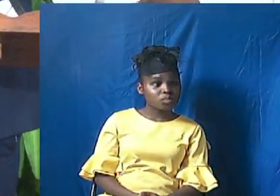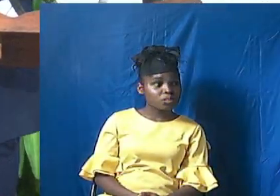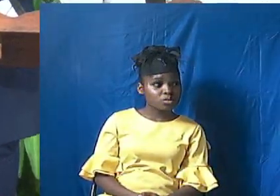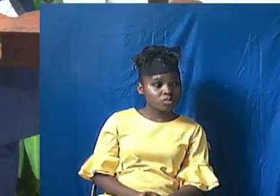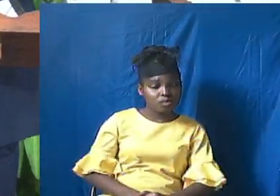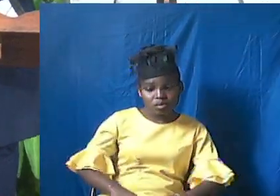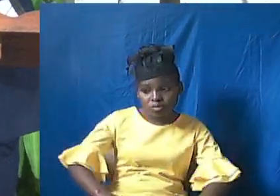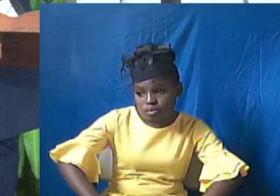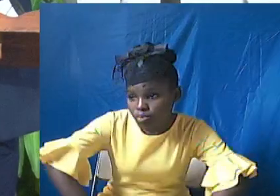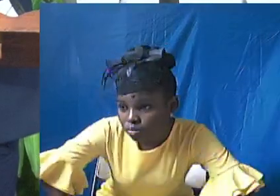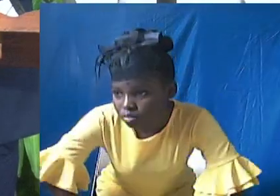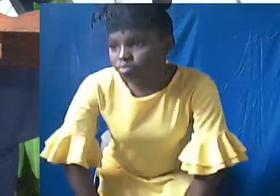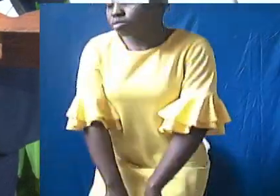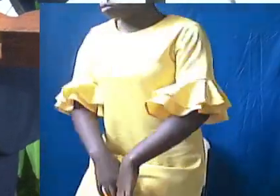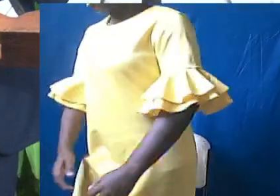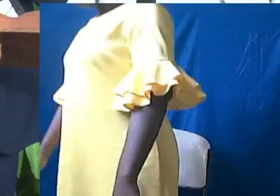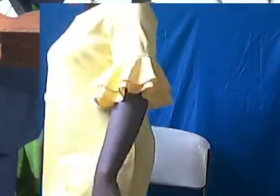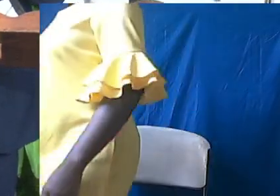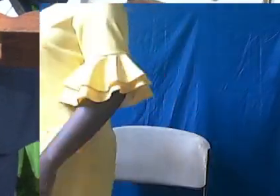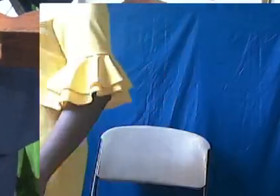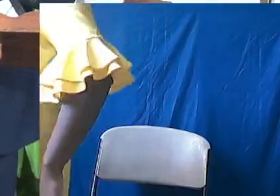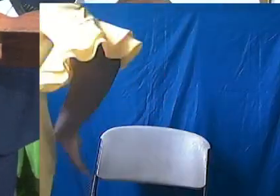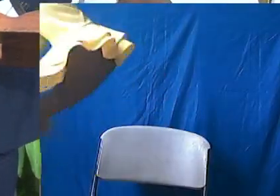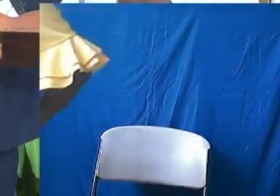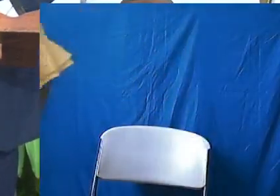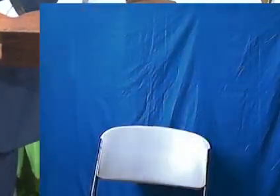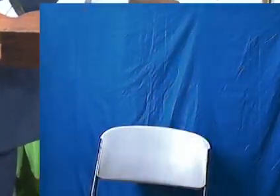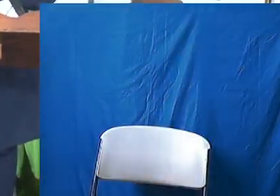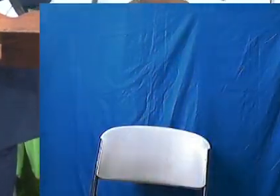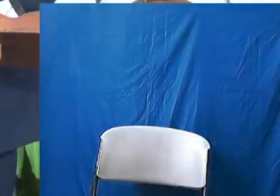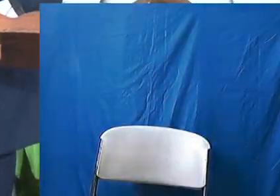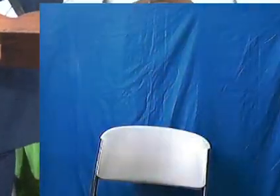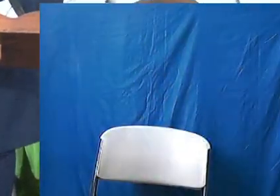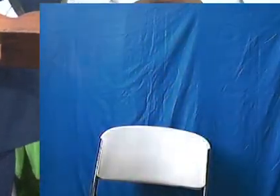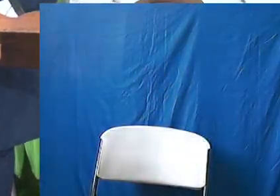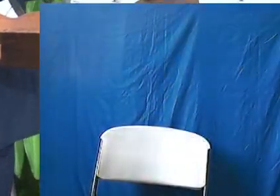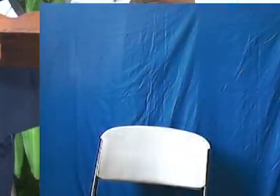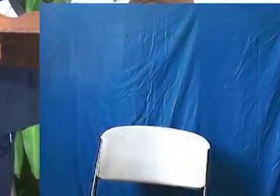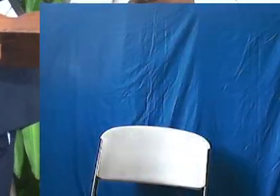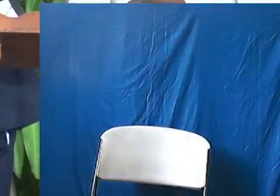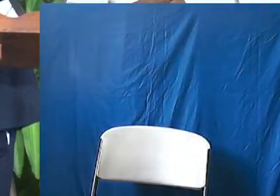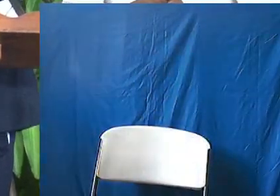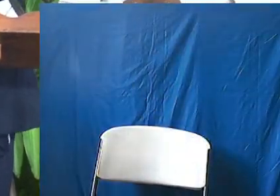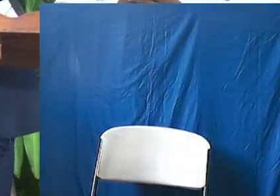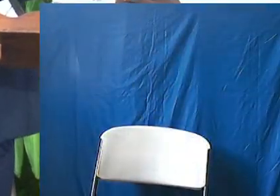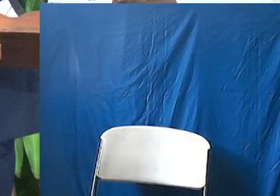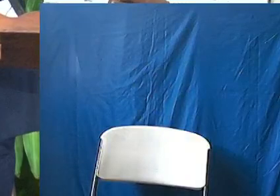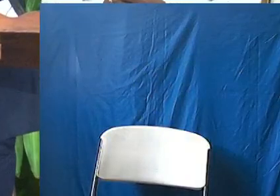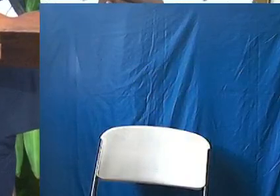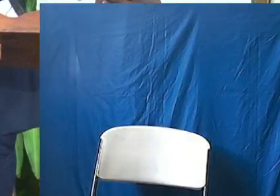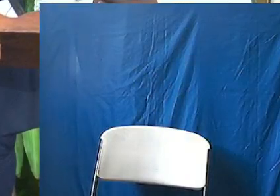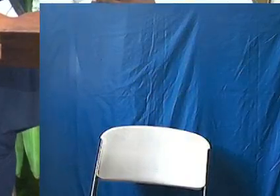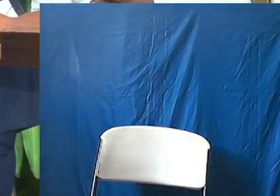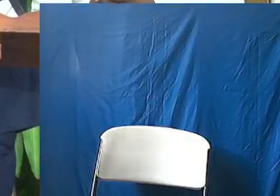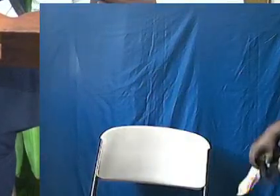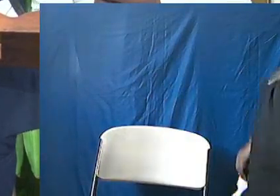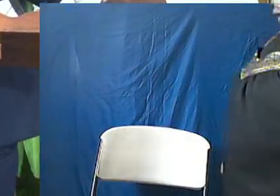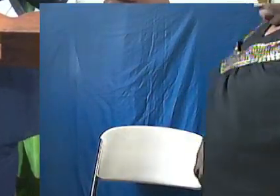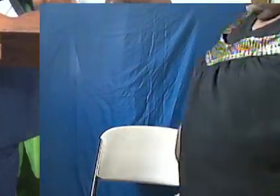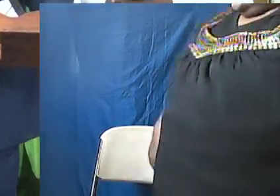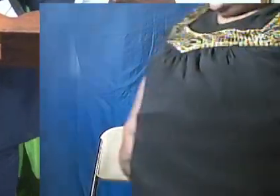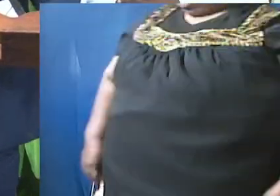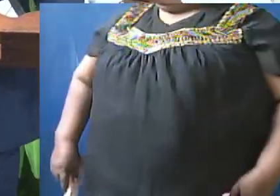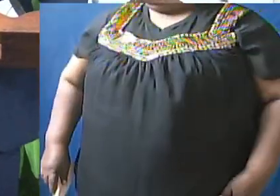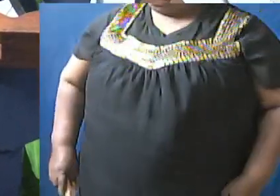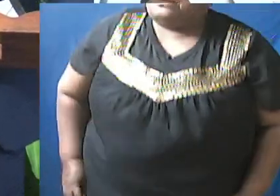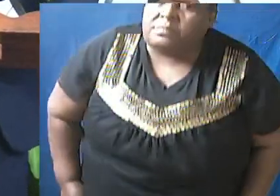a major surgery. He's in the States right now. I know him very well. Many of us know him. And